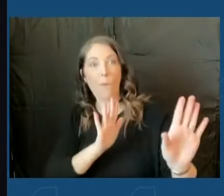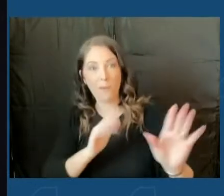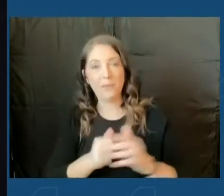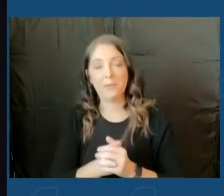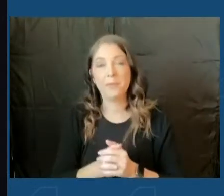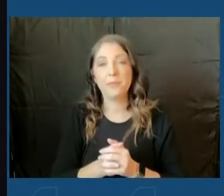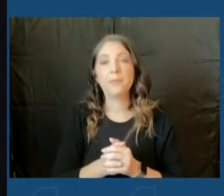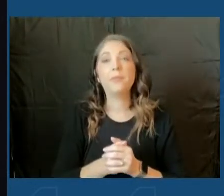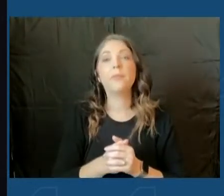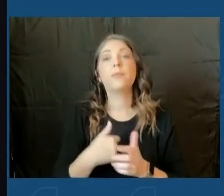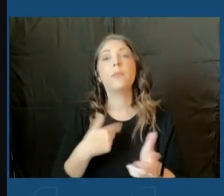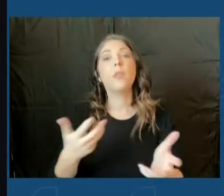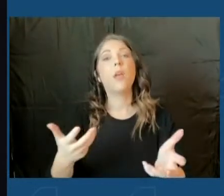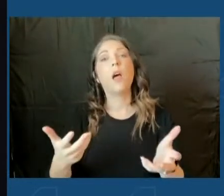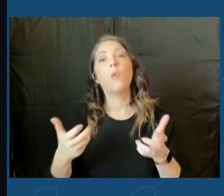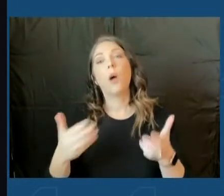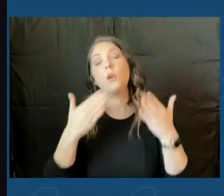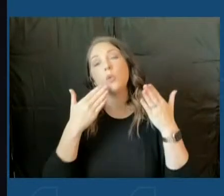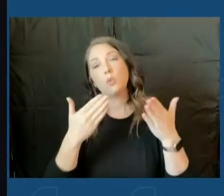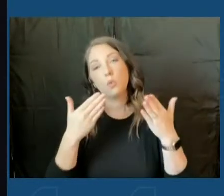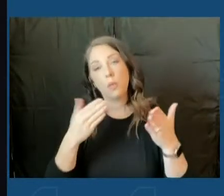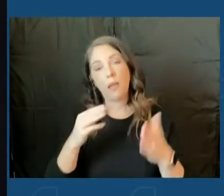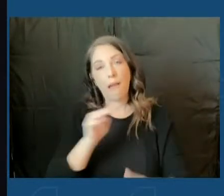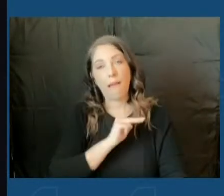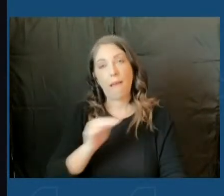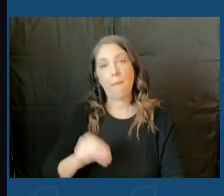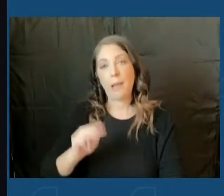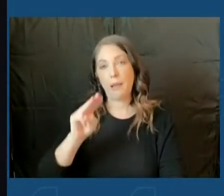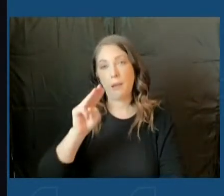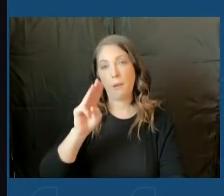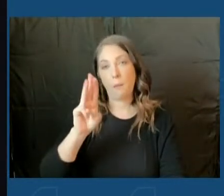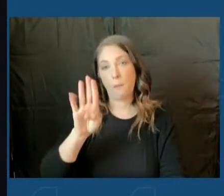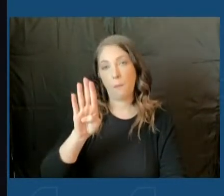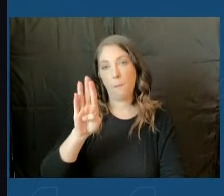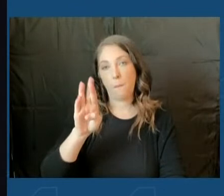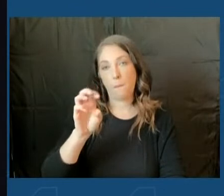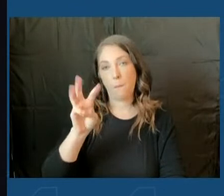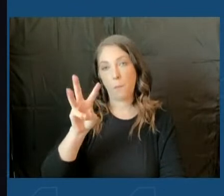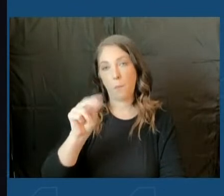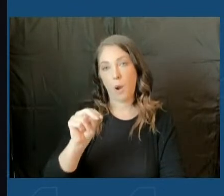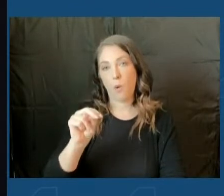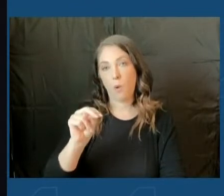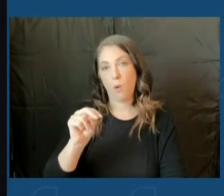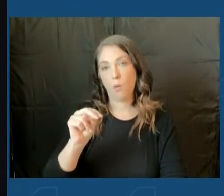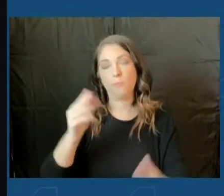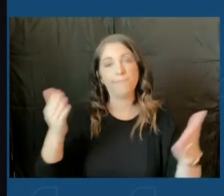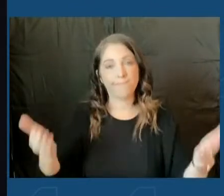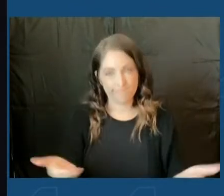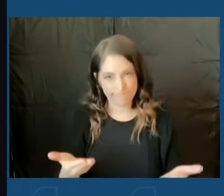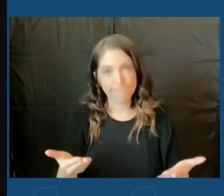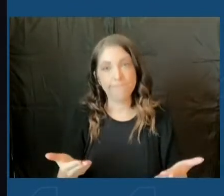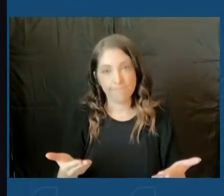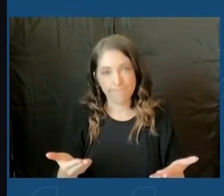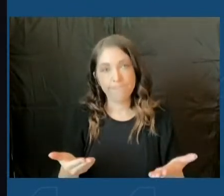And I wanted to thank Mayor Byron Brown for being here. He